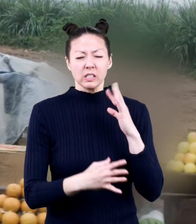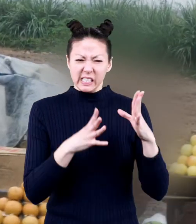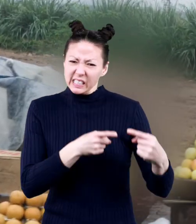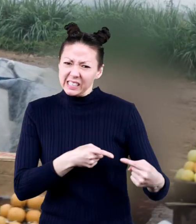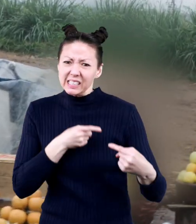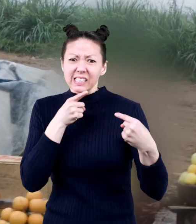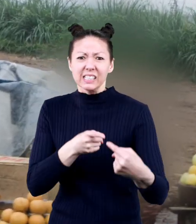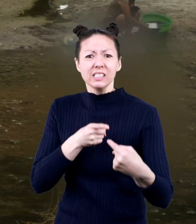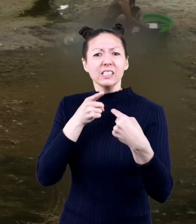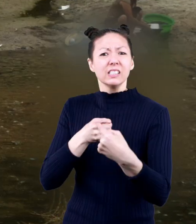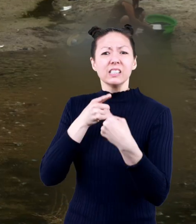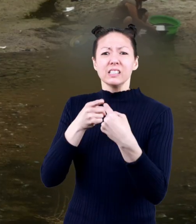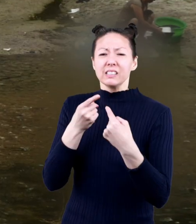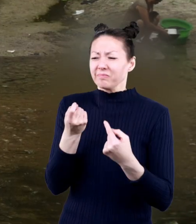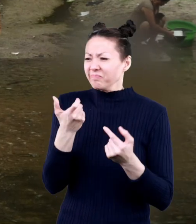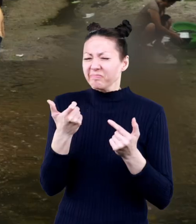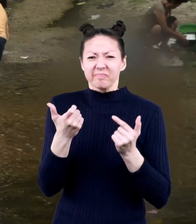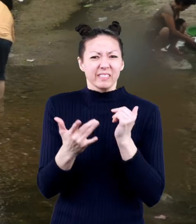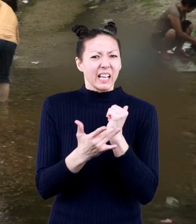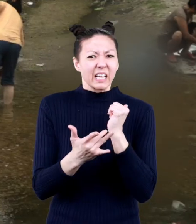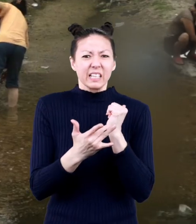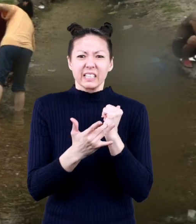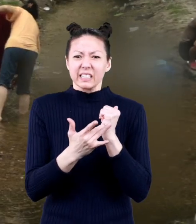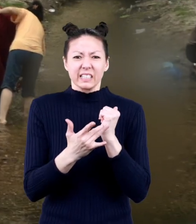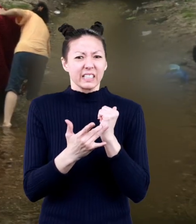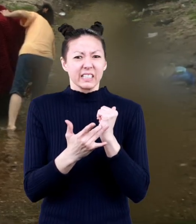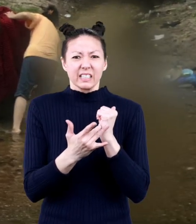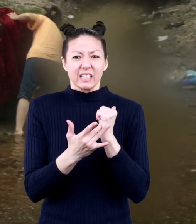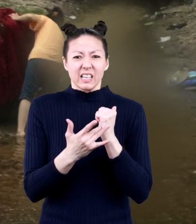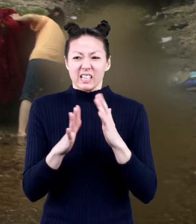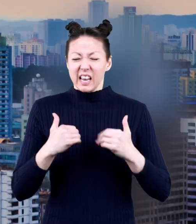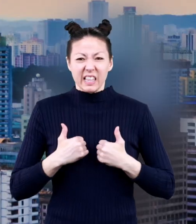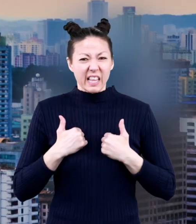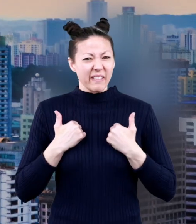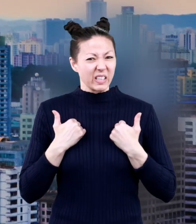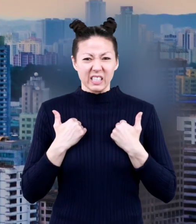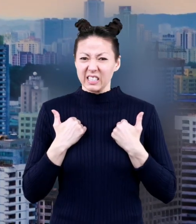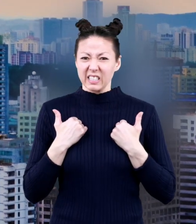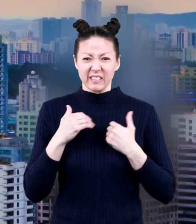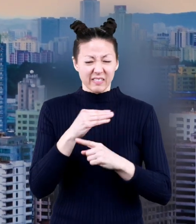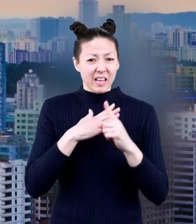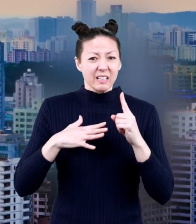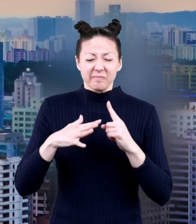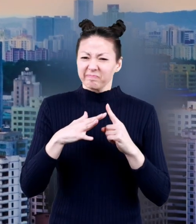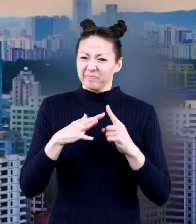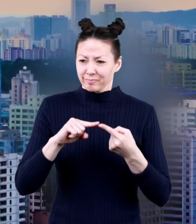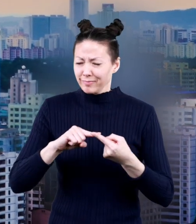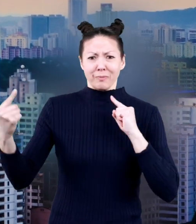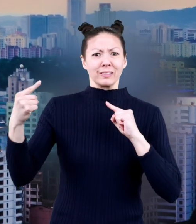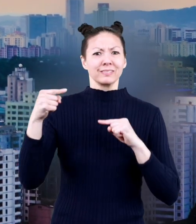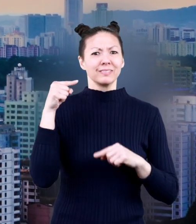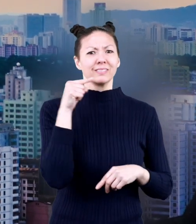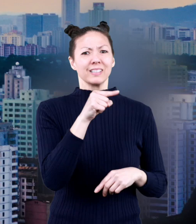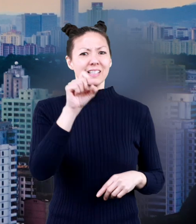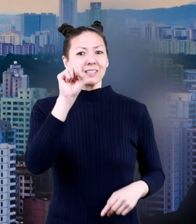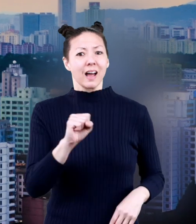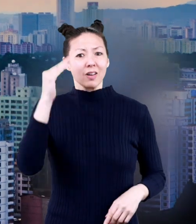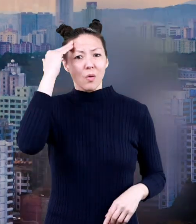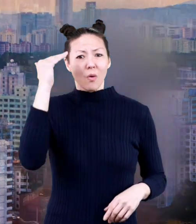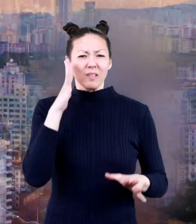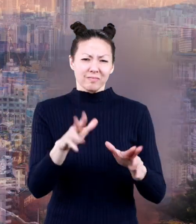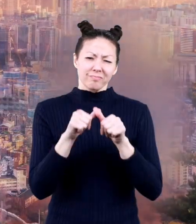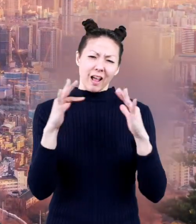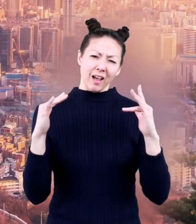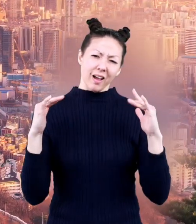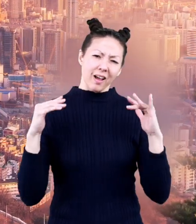people live in poverty and much difficulty with very little advance in technology and living conditions. In contrast,